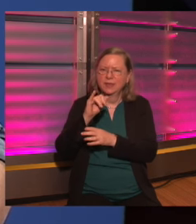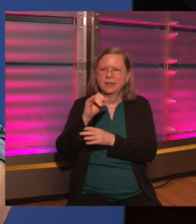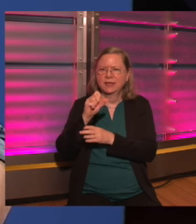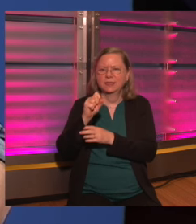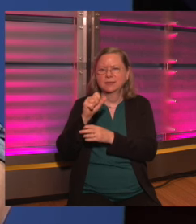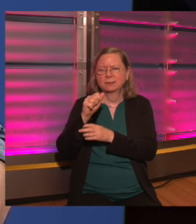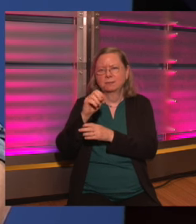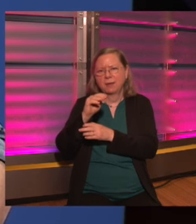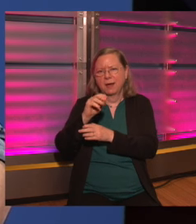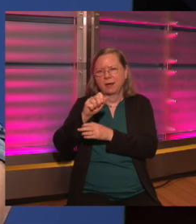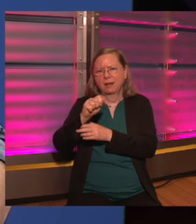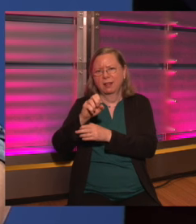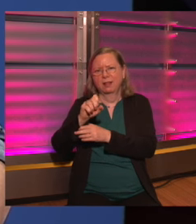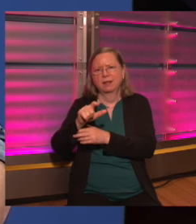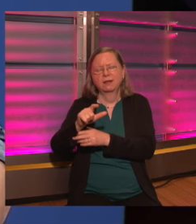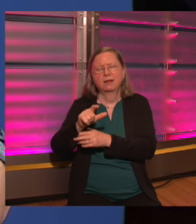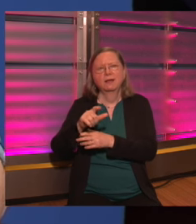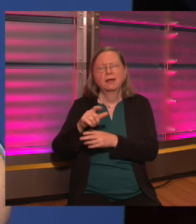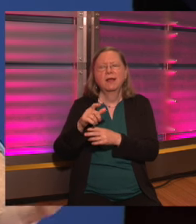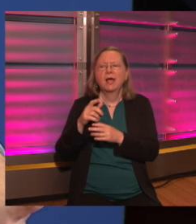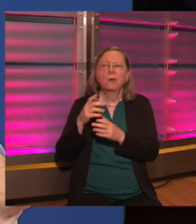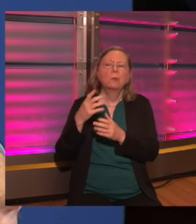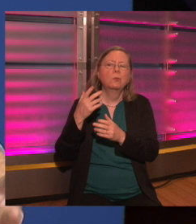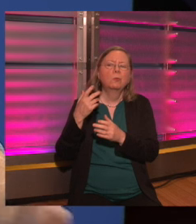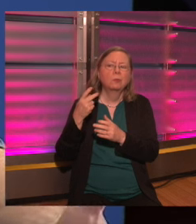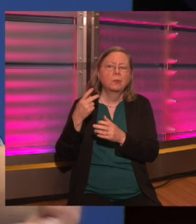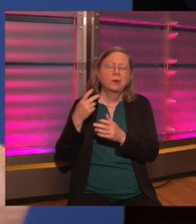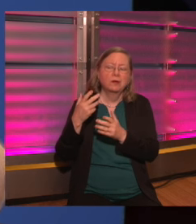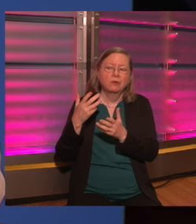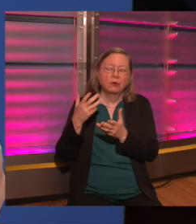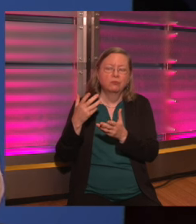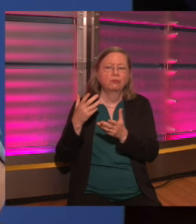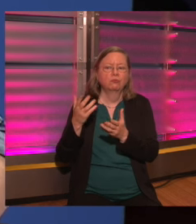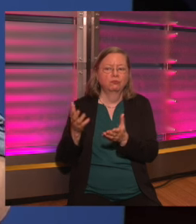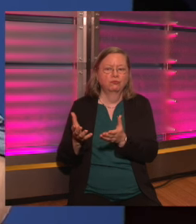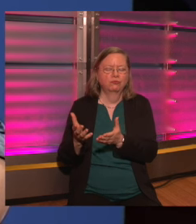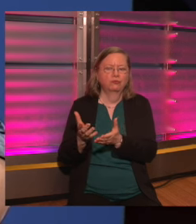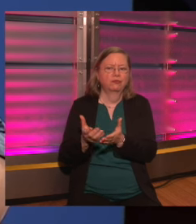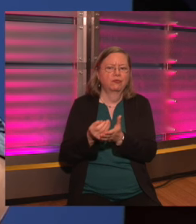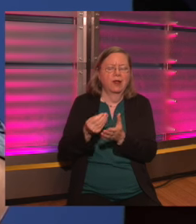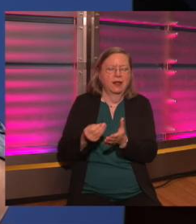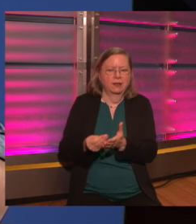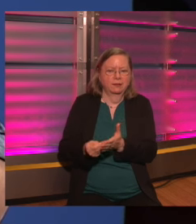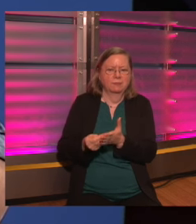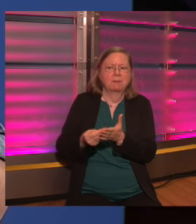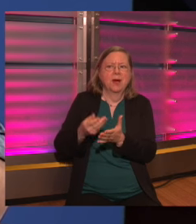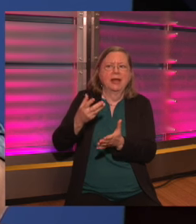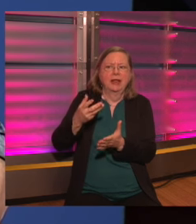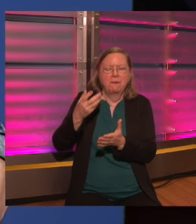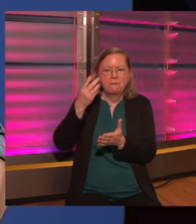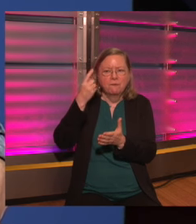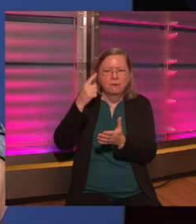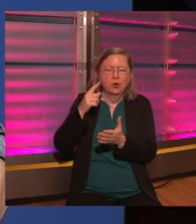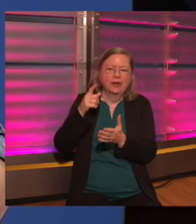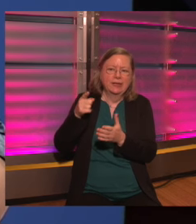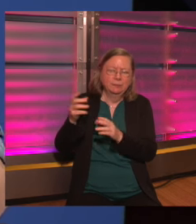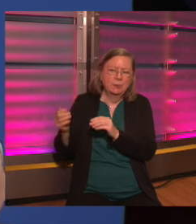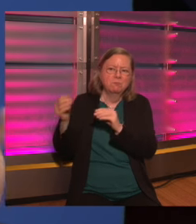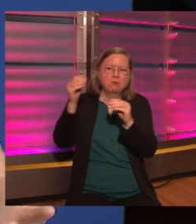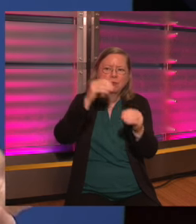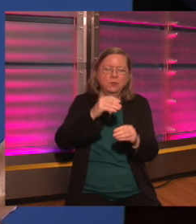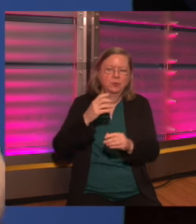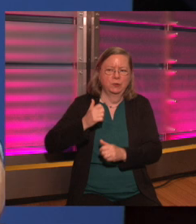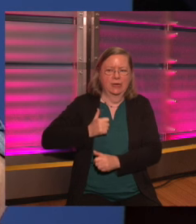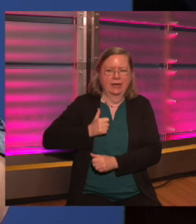we've actually just been able to raise the money for his resettlement to Canada. Mm-hmm. So he's actually now being resettled to Canada with